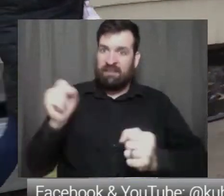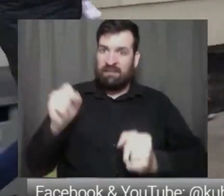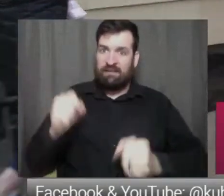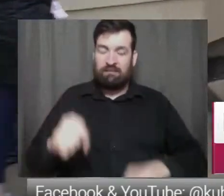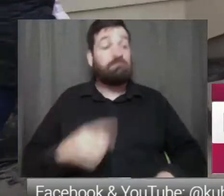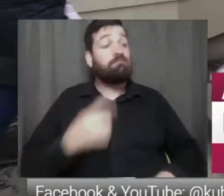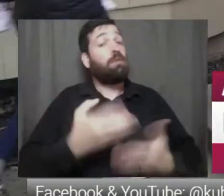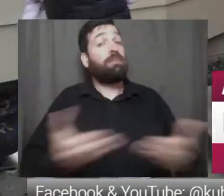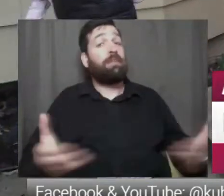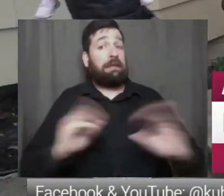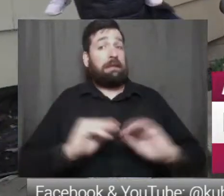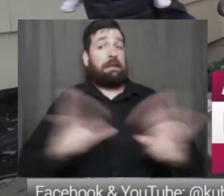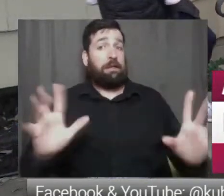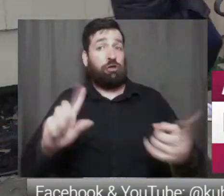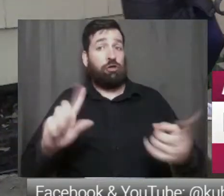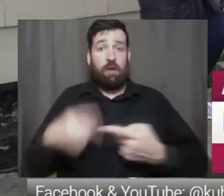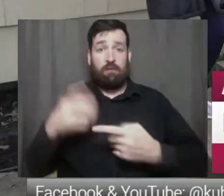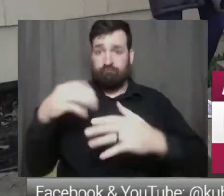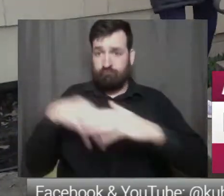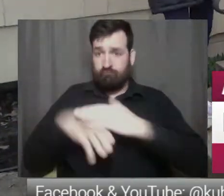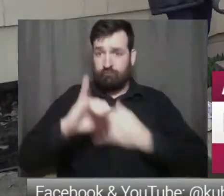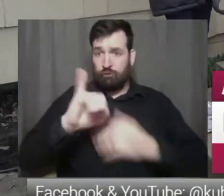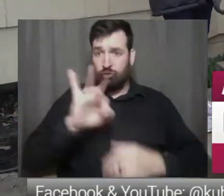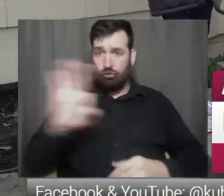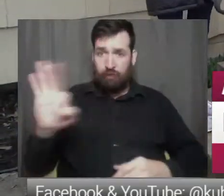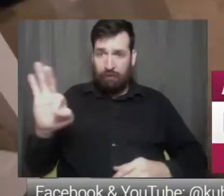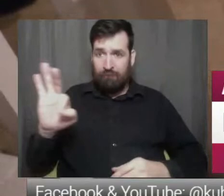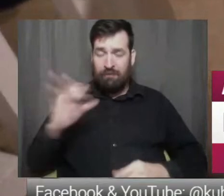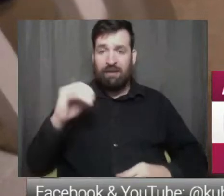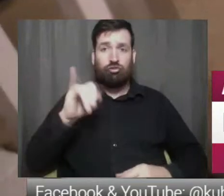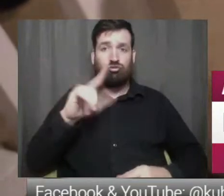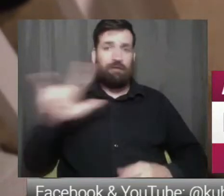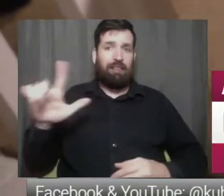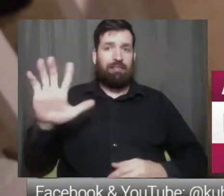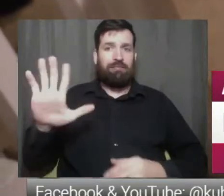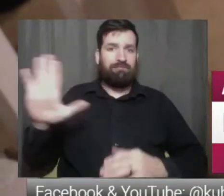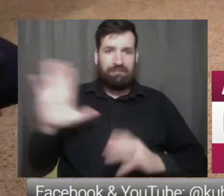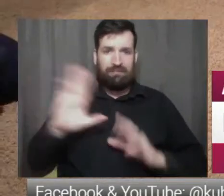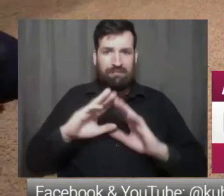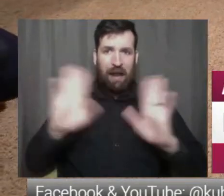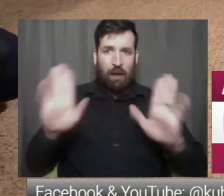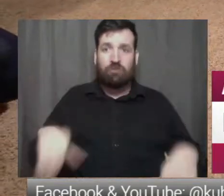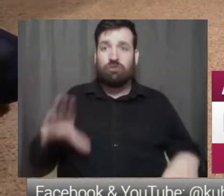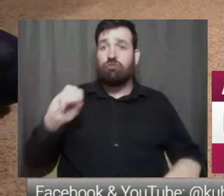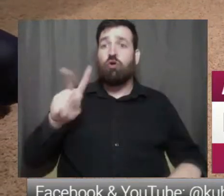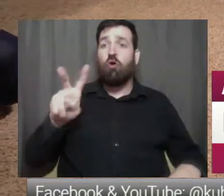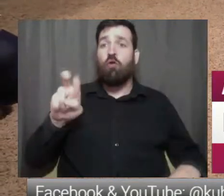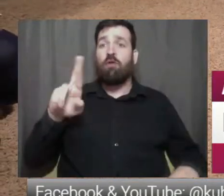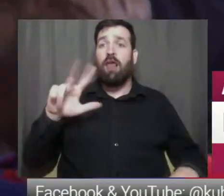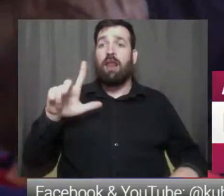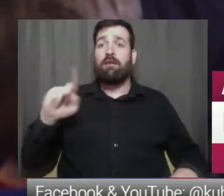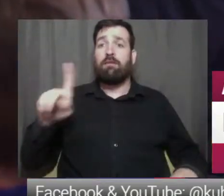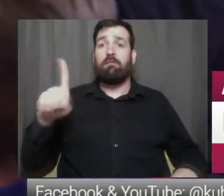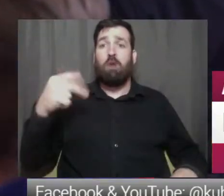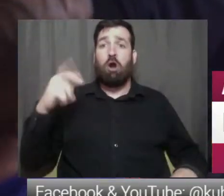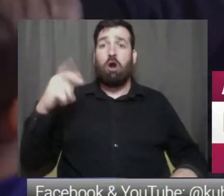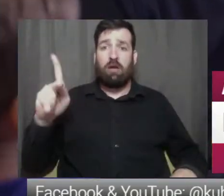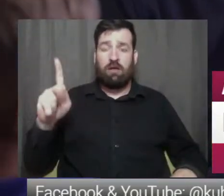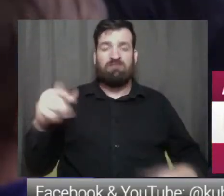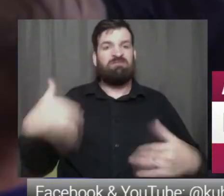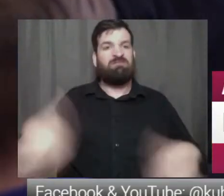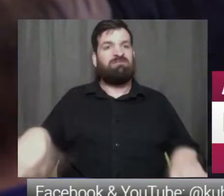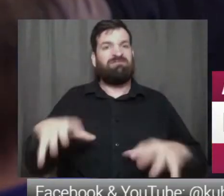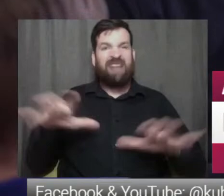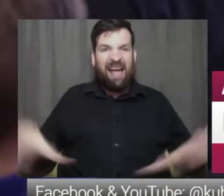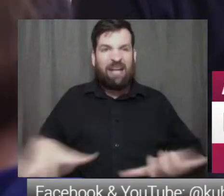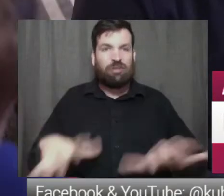from the moment we step into Jeff and Jill Barnhouse's Overland Park home. This is a house filled with action and love. Sweet.